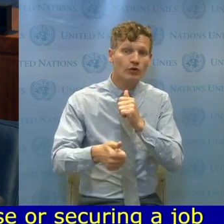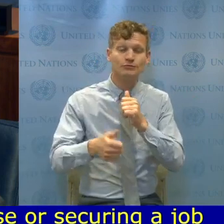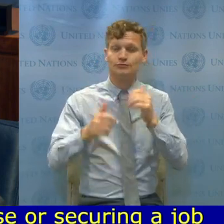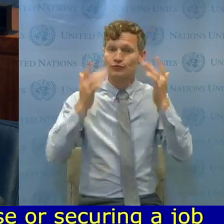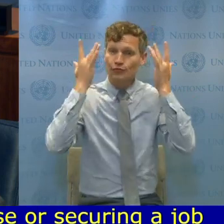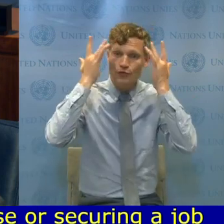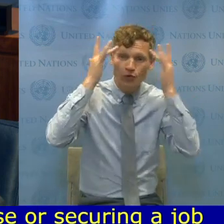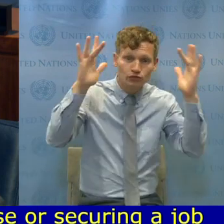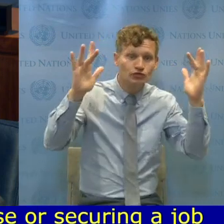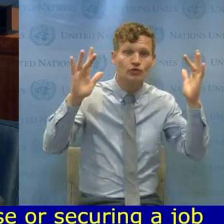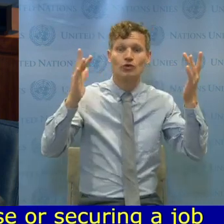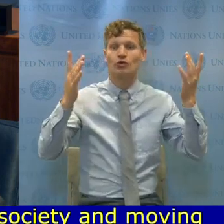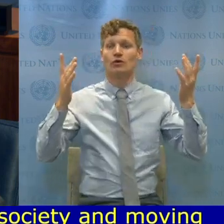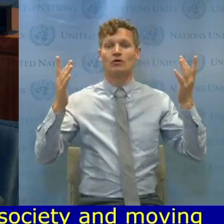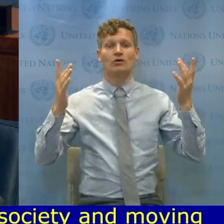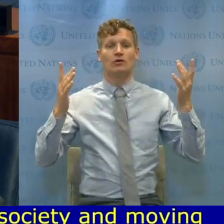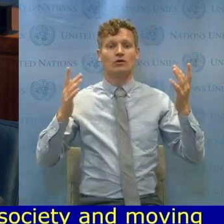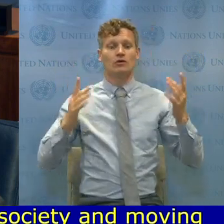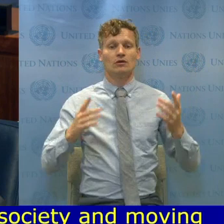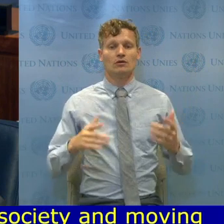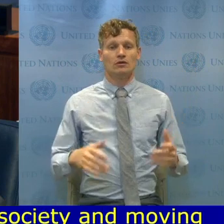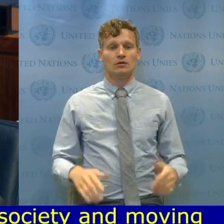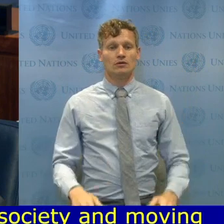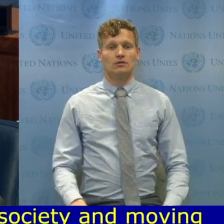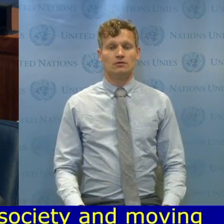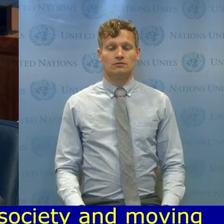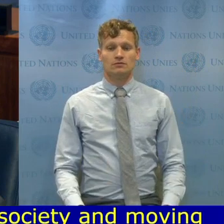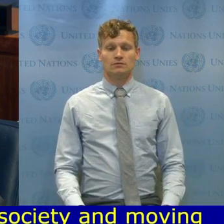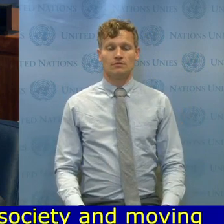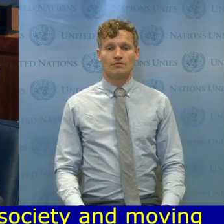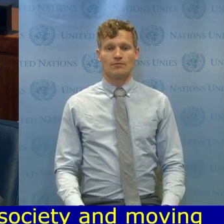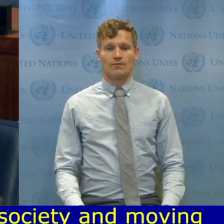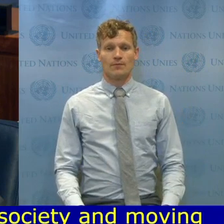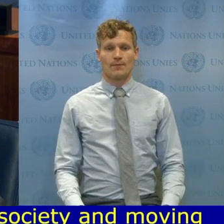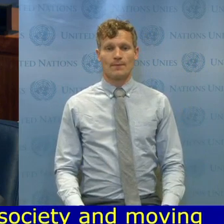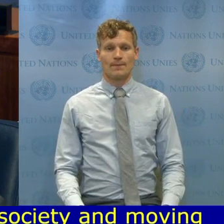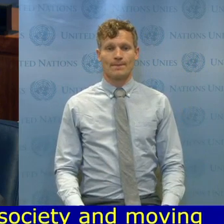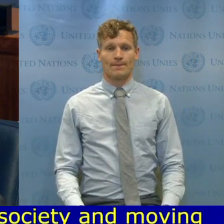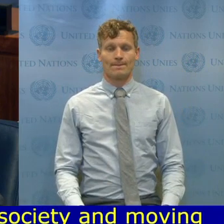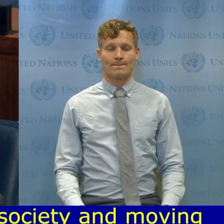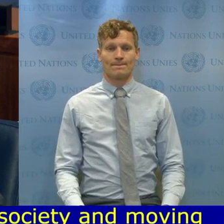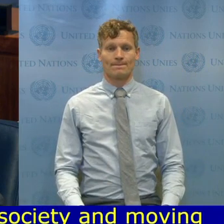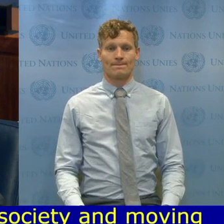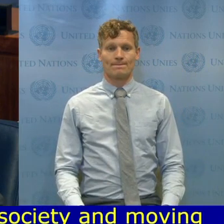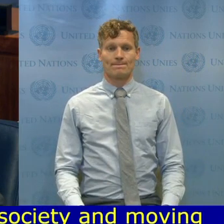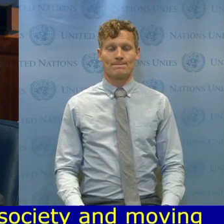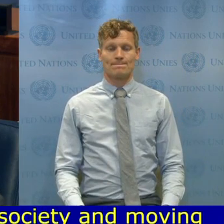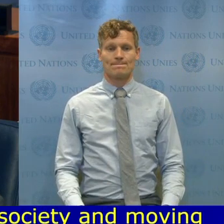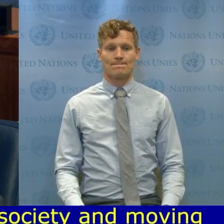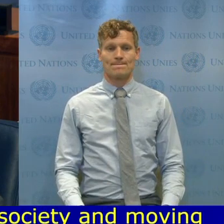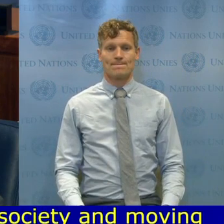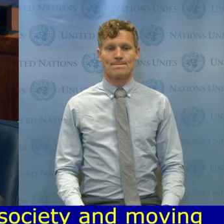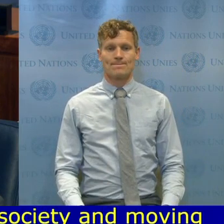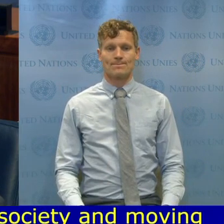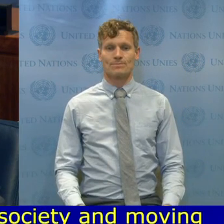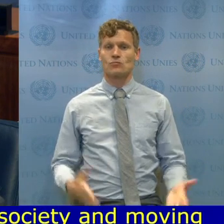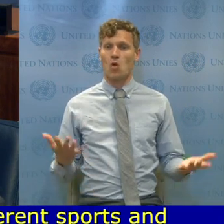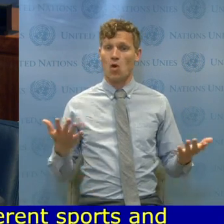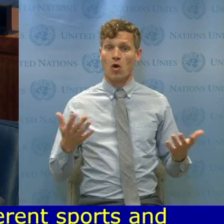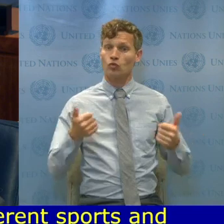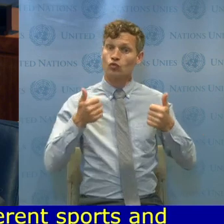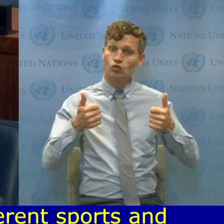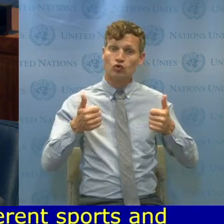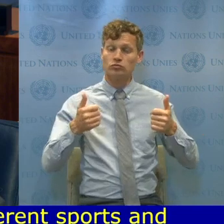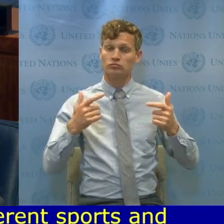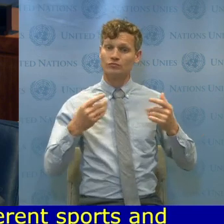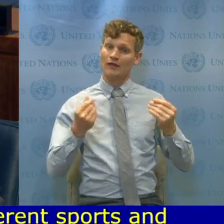enjoying social protection with dignity or reaching justice easily in